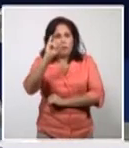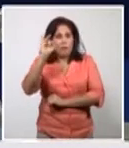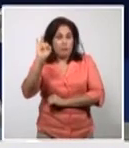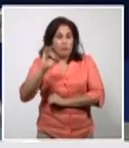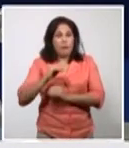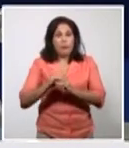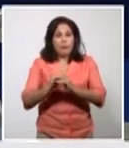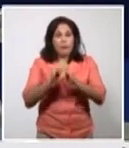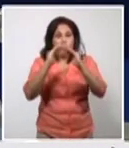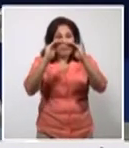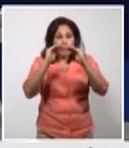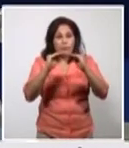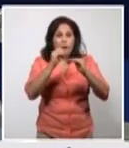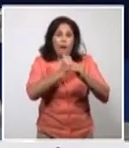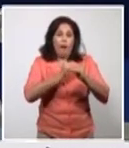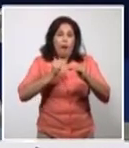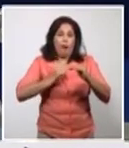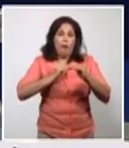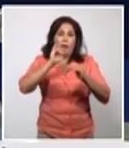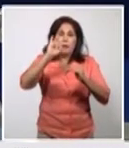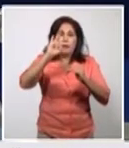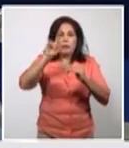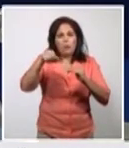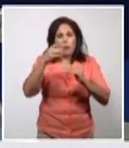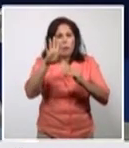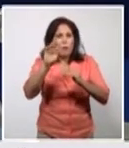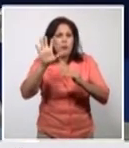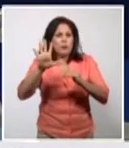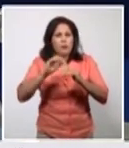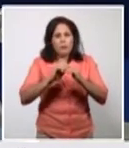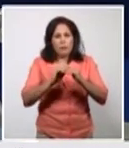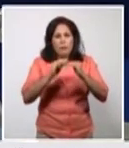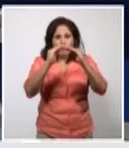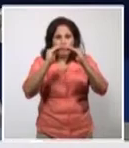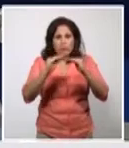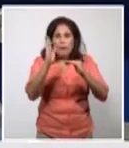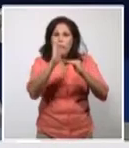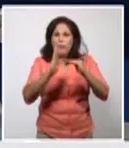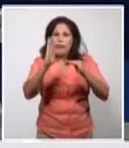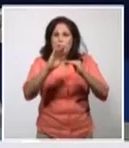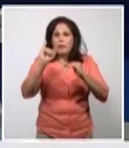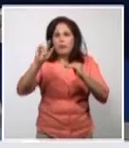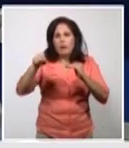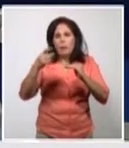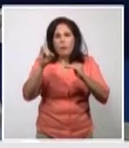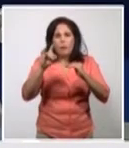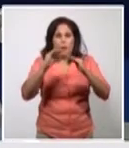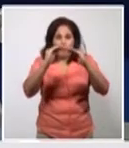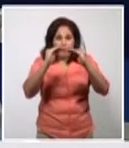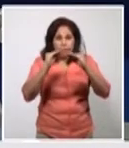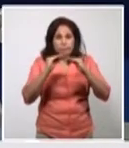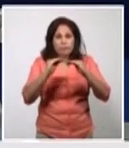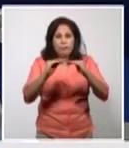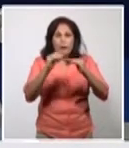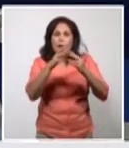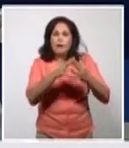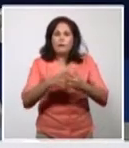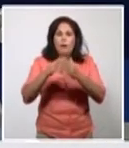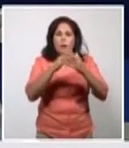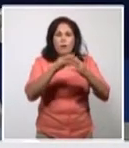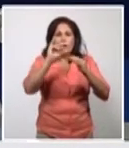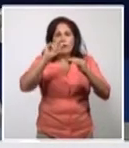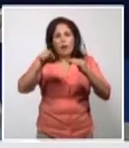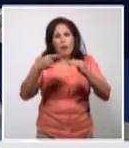of 10.5, followed by Ecuador with 7.67, Canada